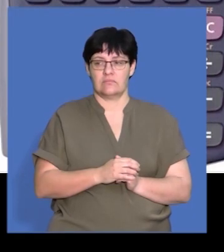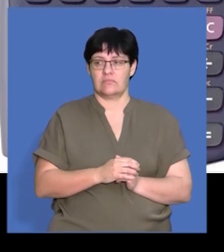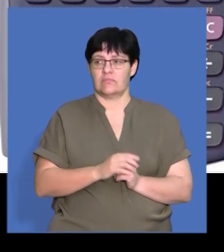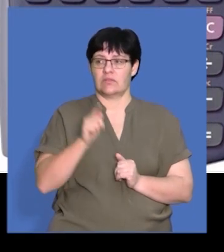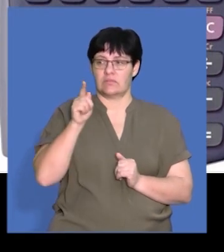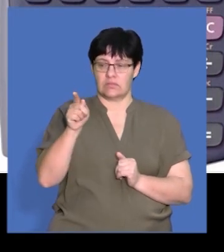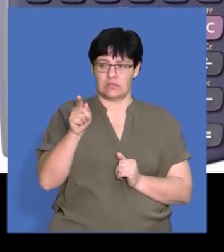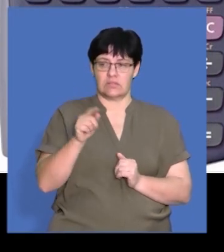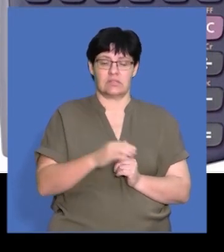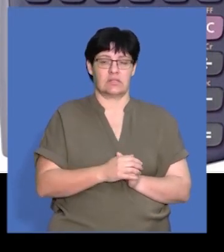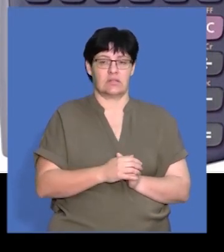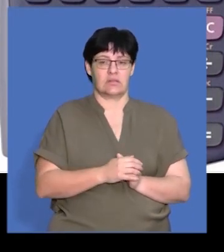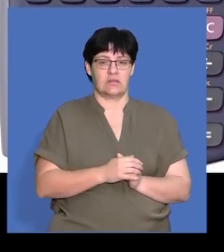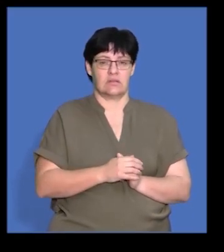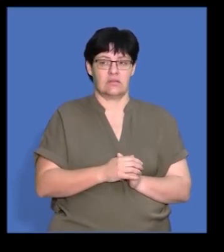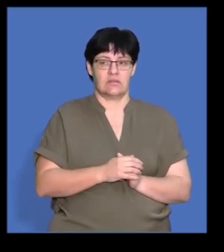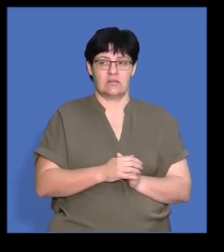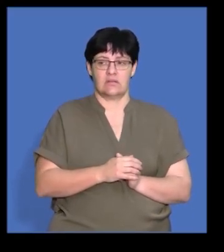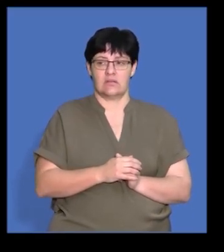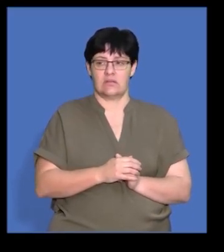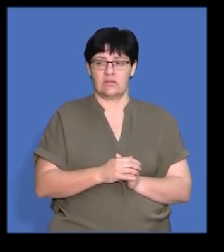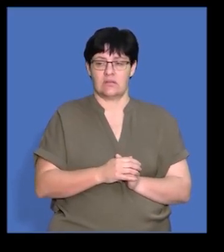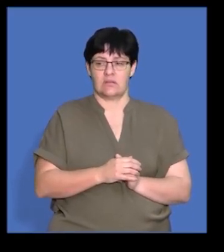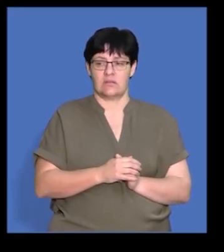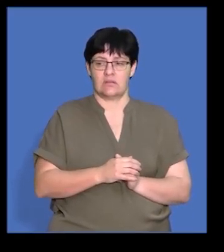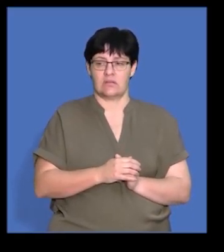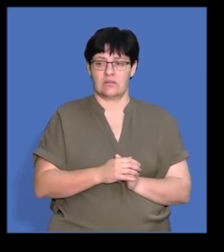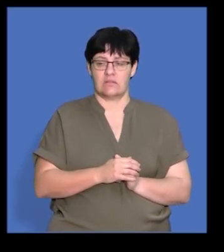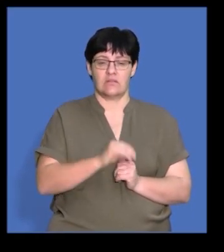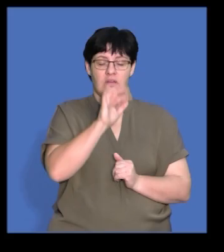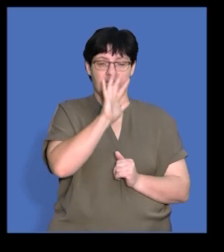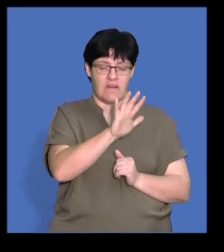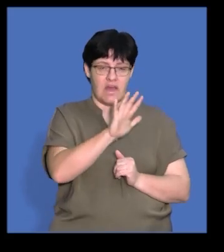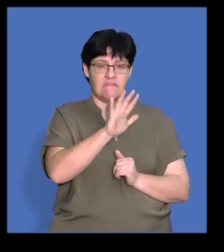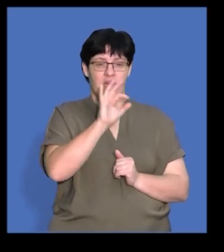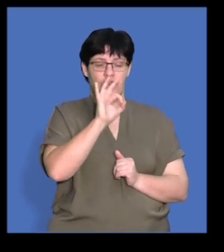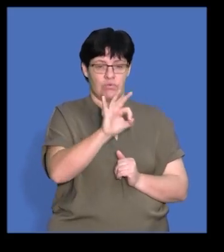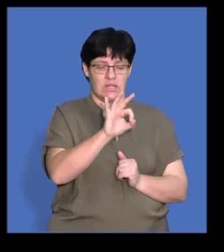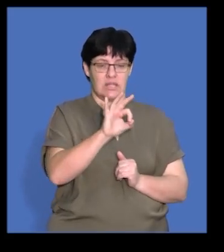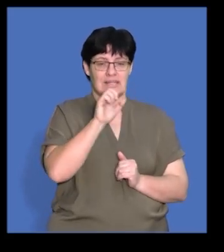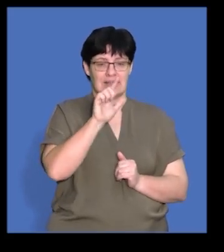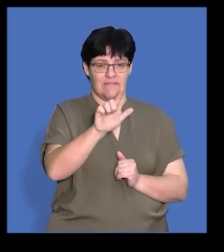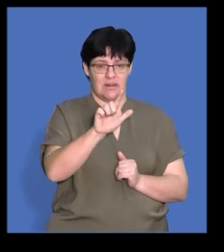calculator, I'm going to take, and in fact, let's write it first. I'm going to take my